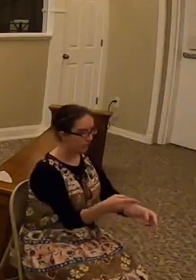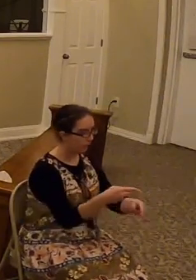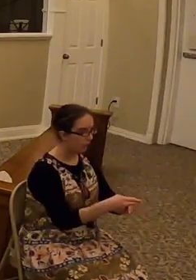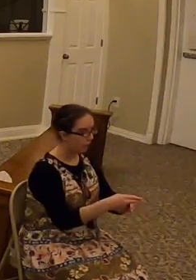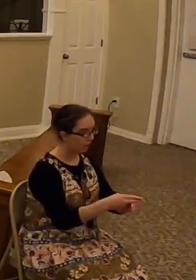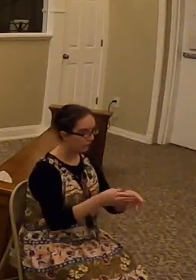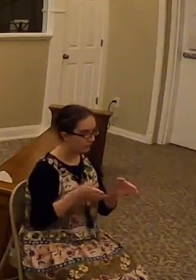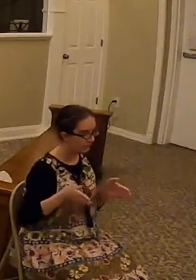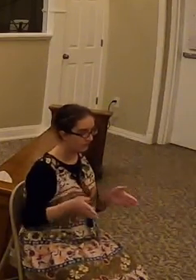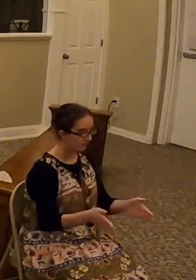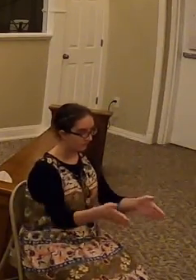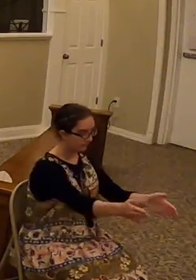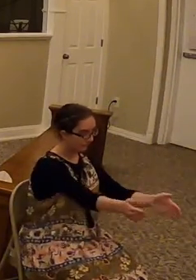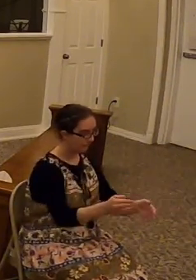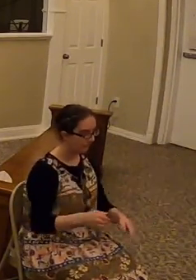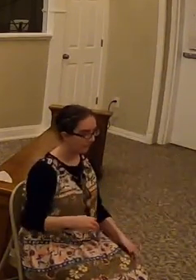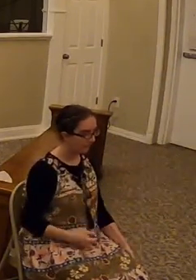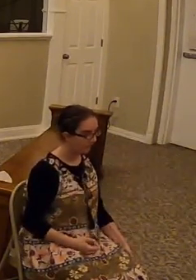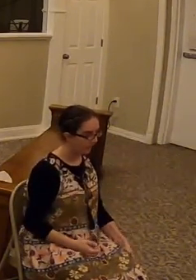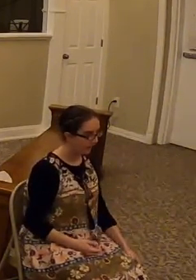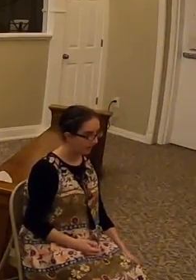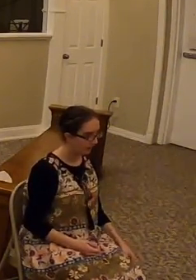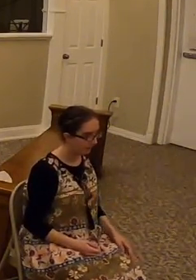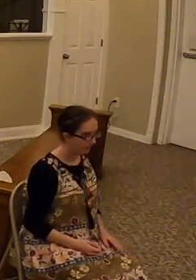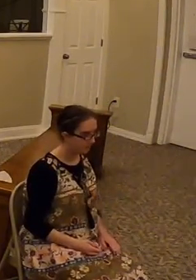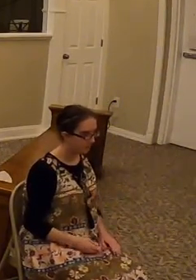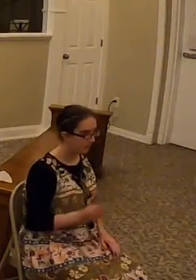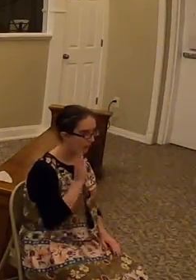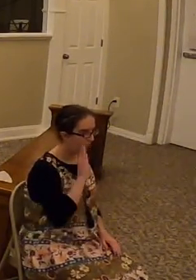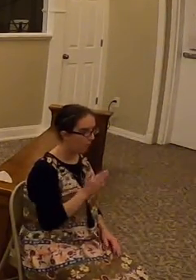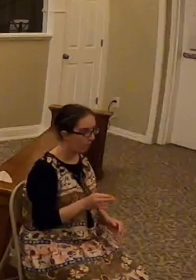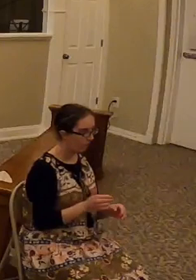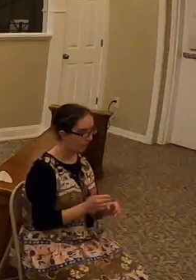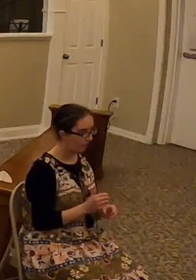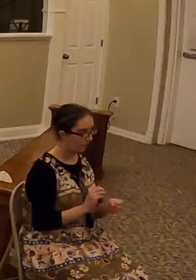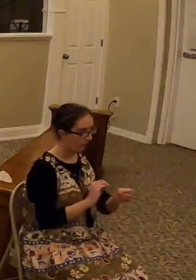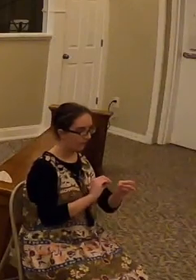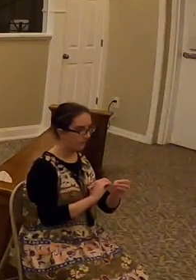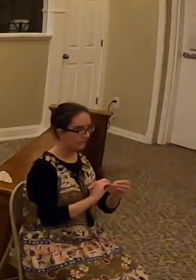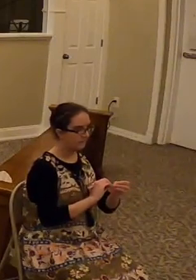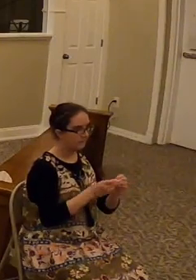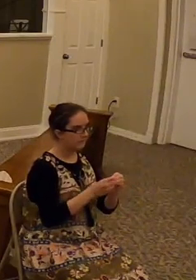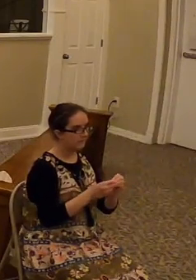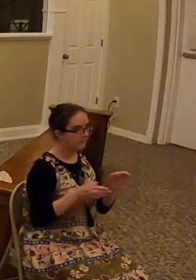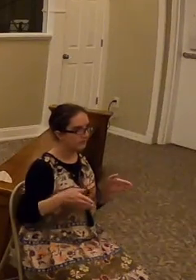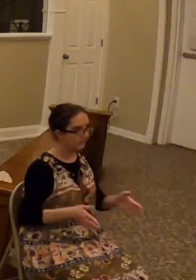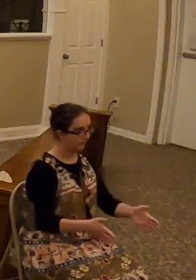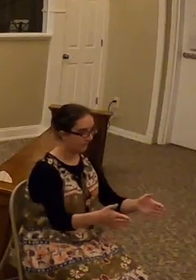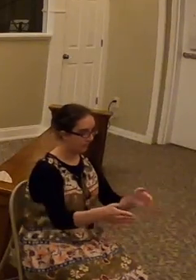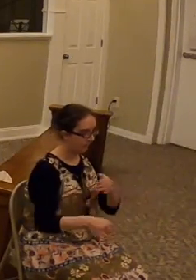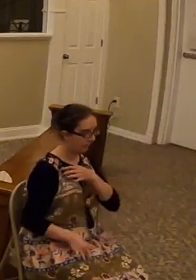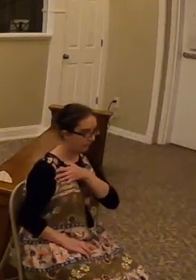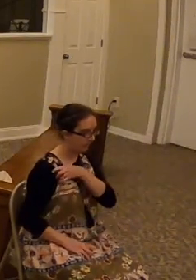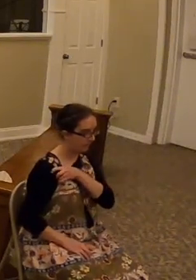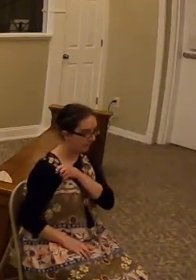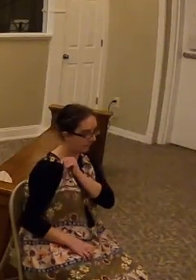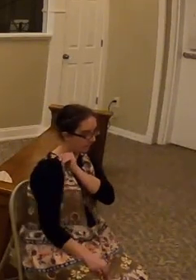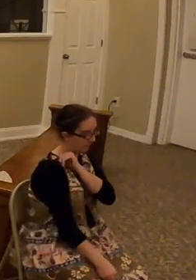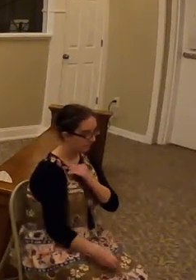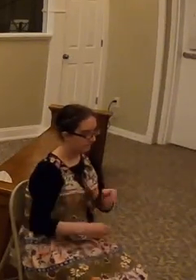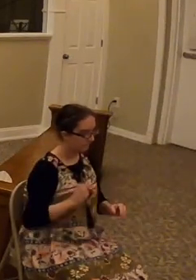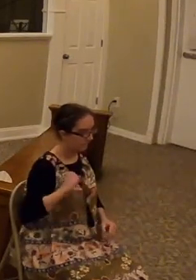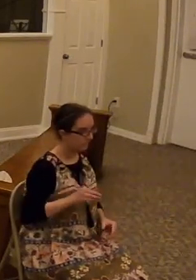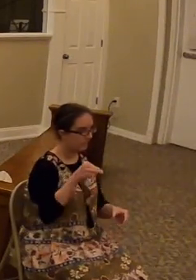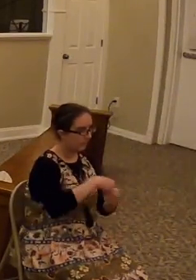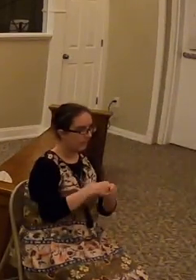called Straight. Hallelujah. Woo. Amen. You're going to straighten up on Straight Street. Amen. And so